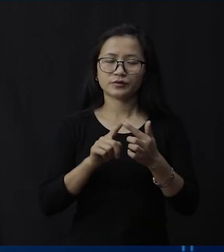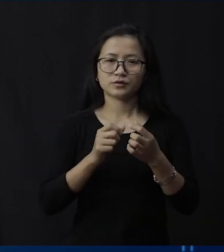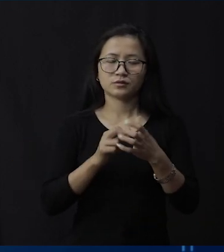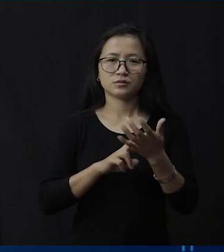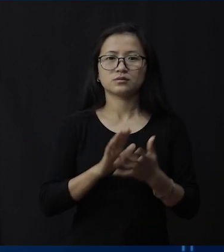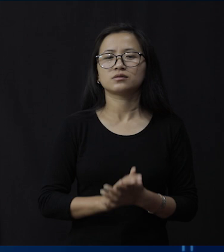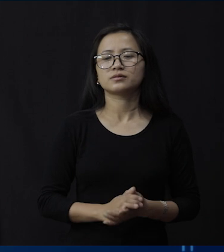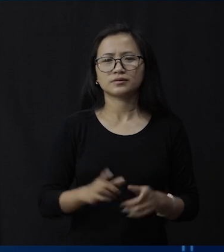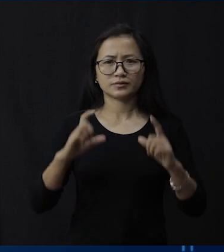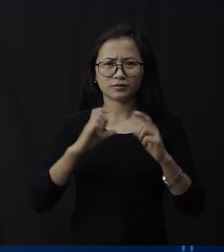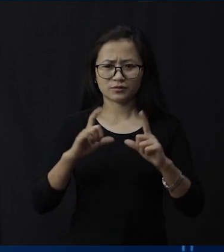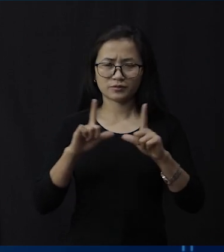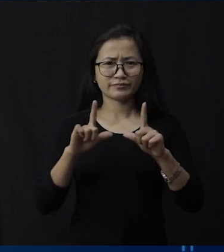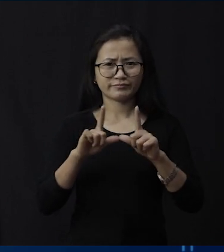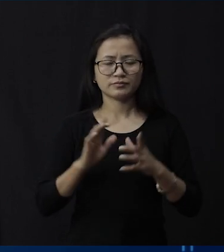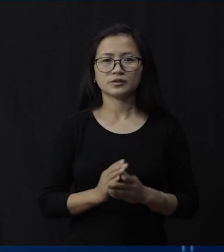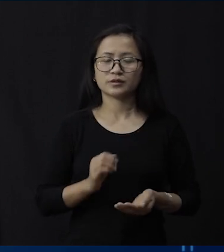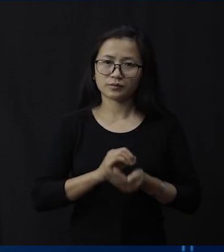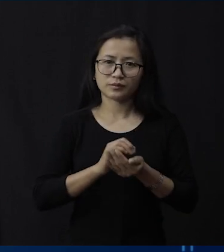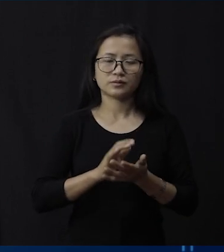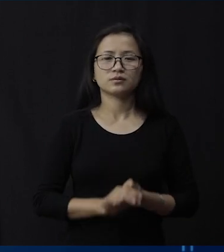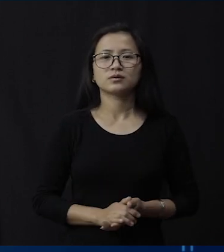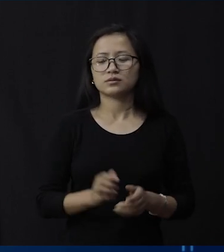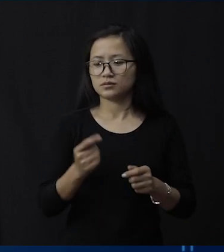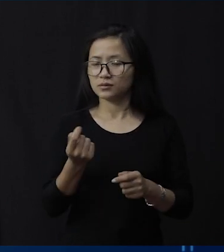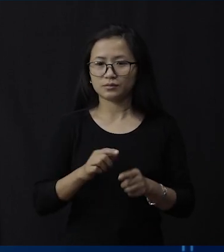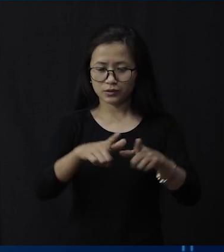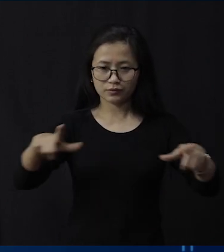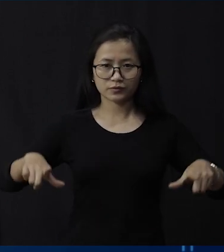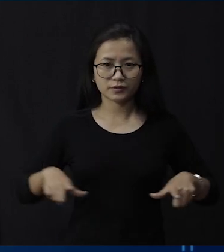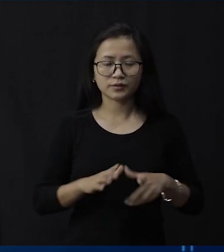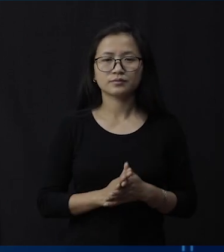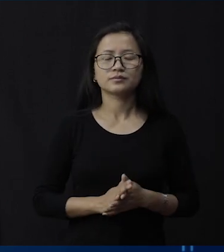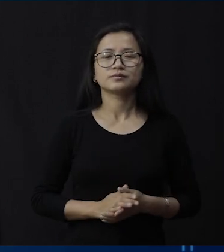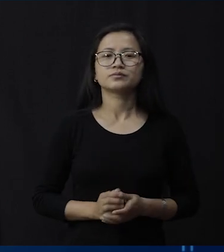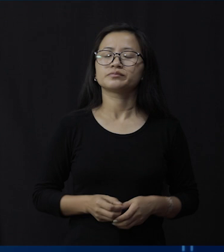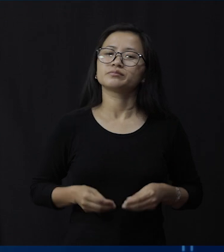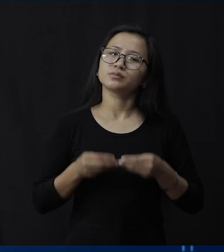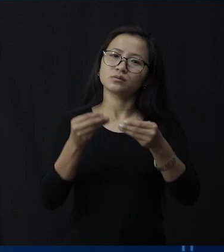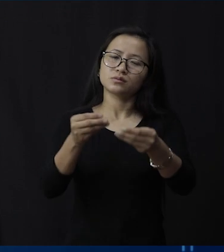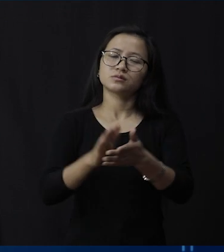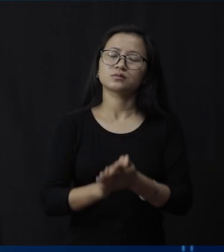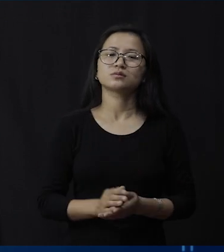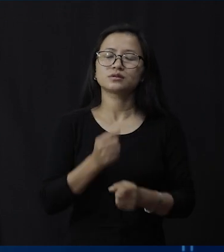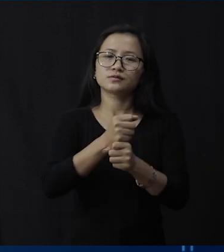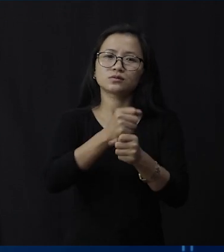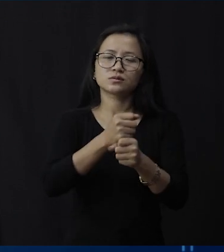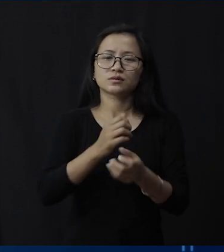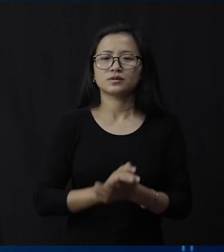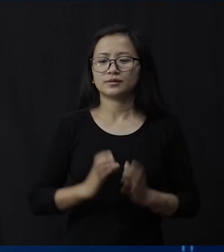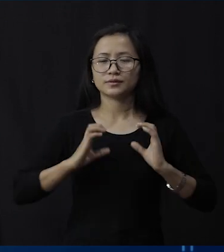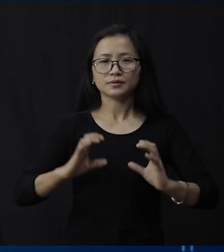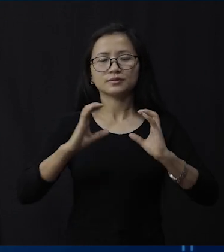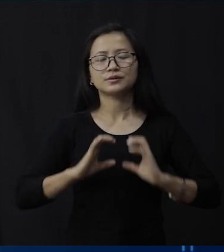land records, okay? So there are certain part of land that belongs to the government, right? So these are taken